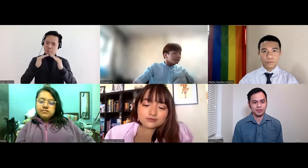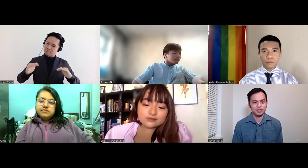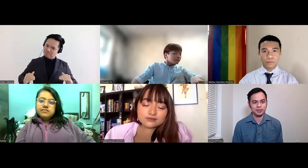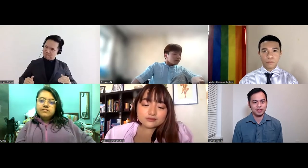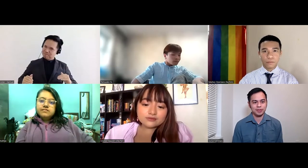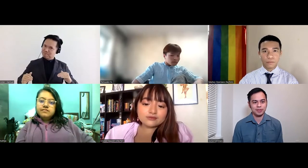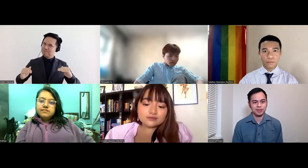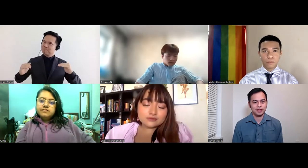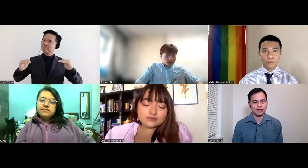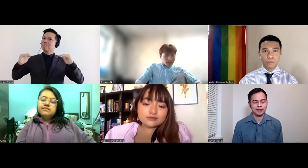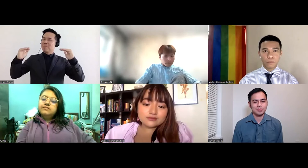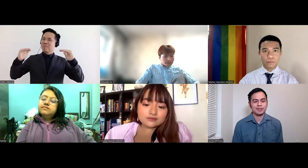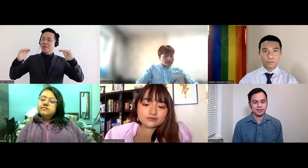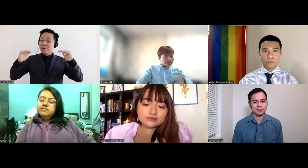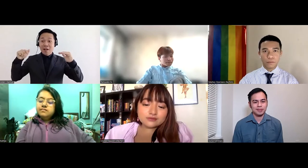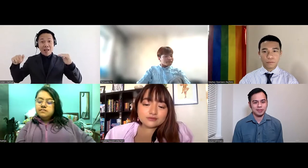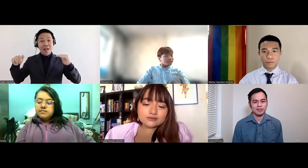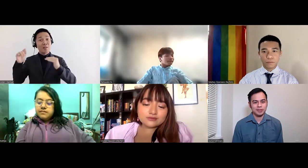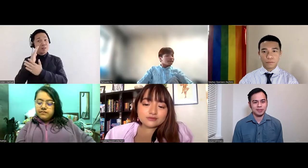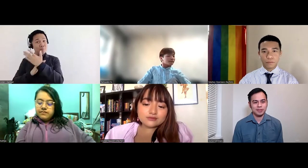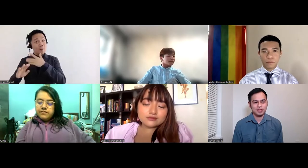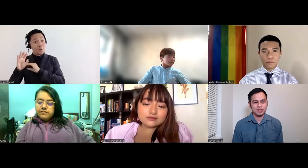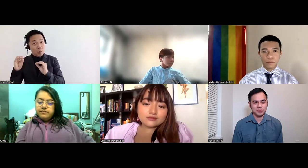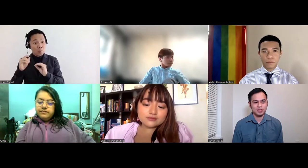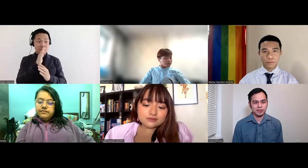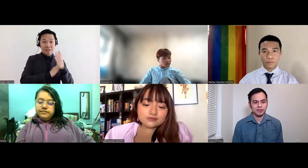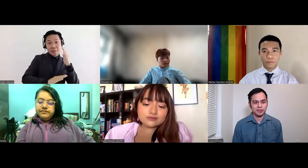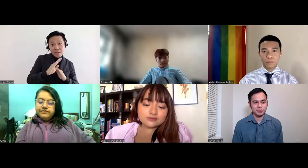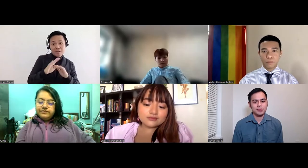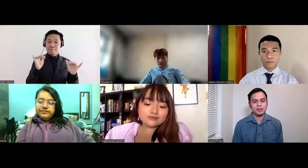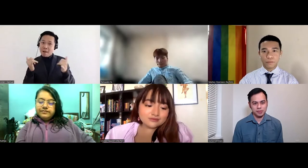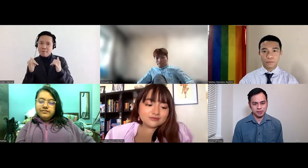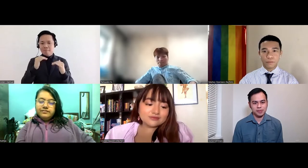their all of the children with no disabilities. Thank you so much.